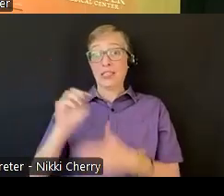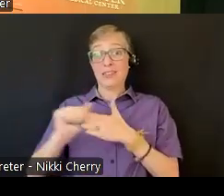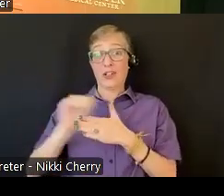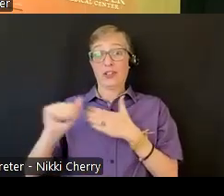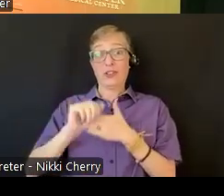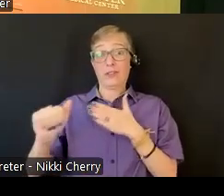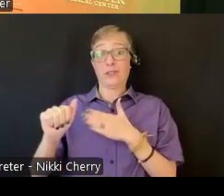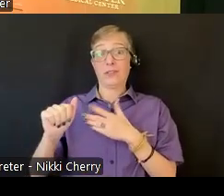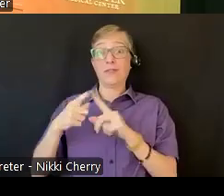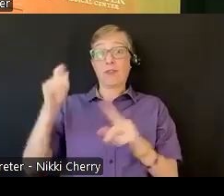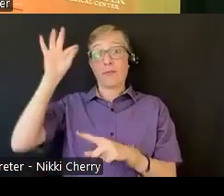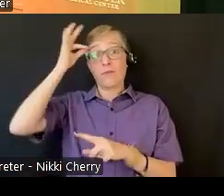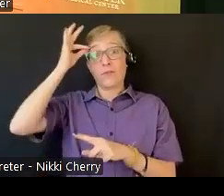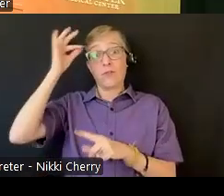million.